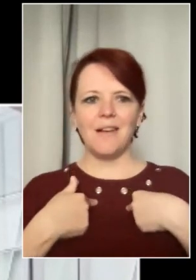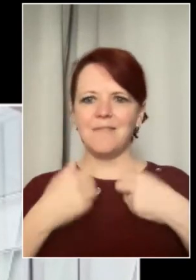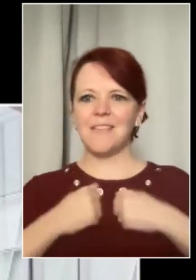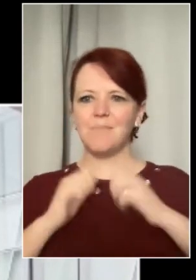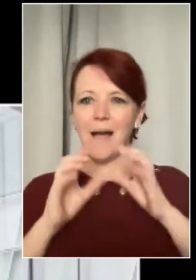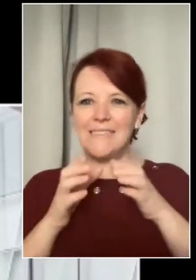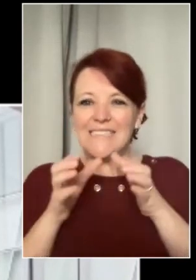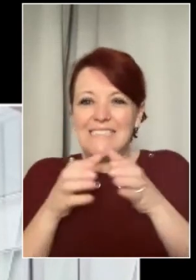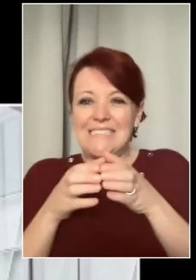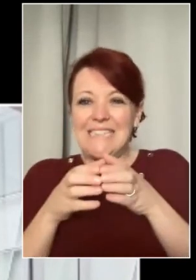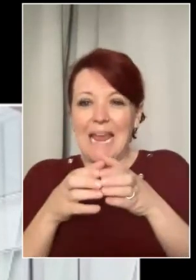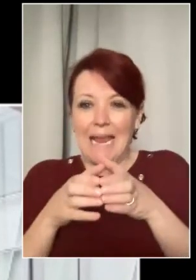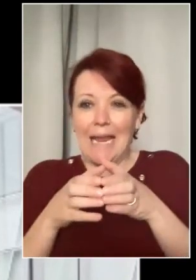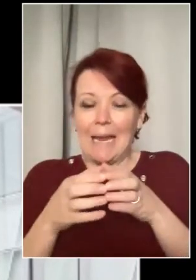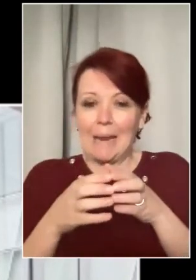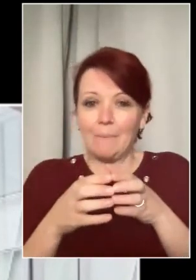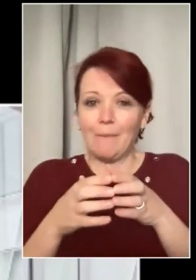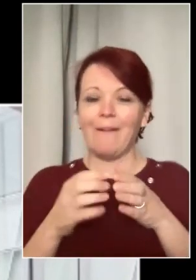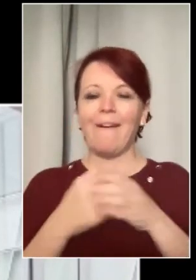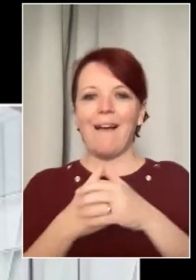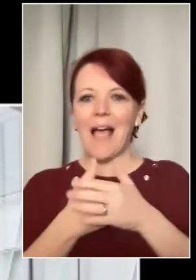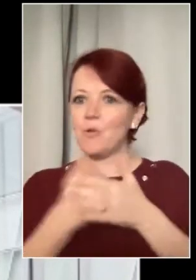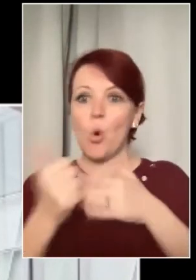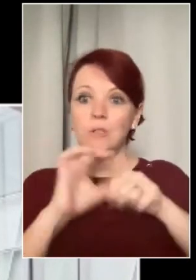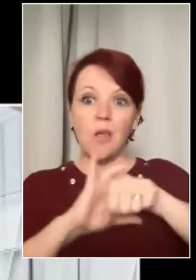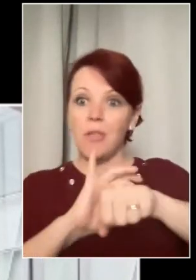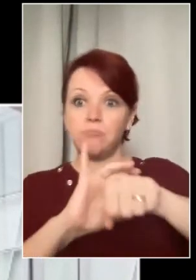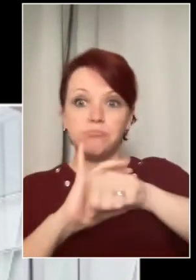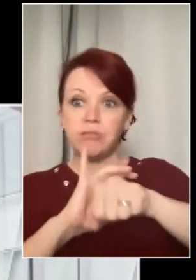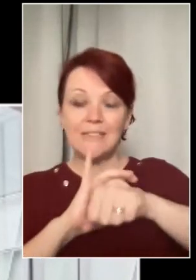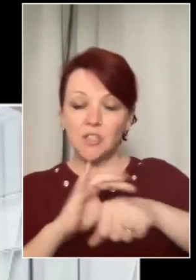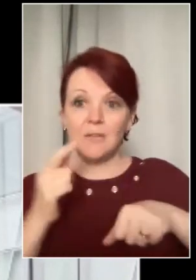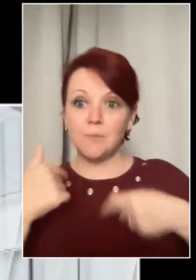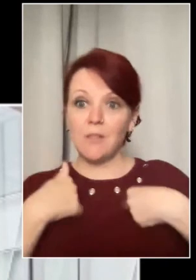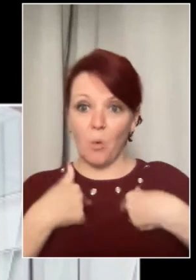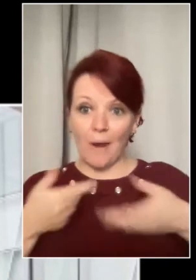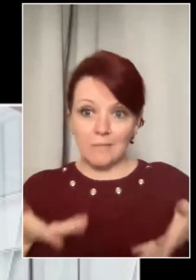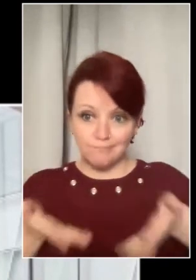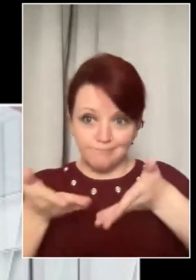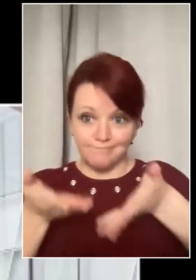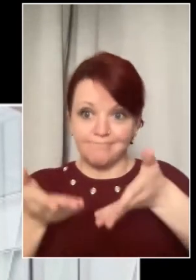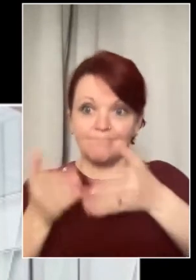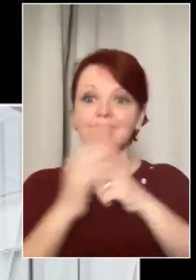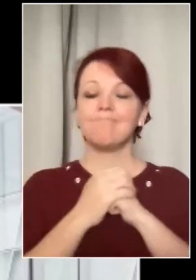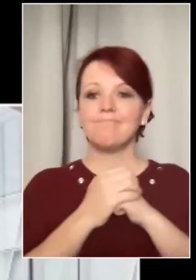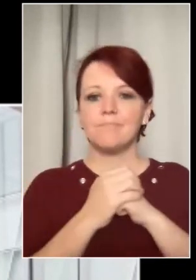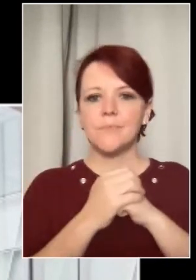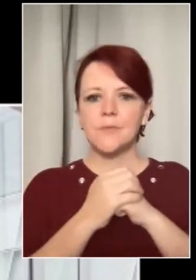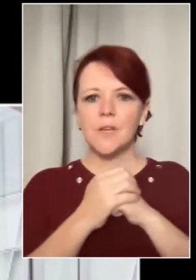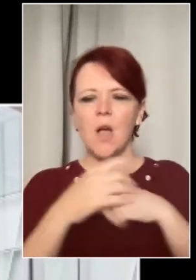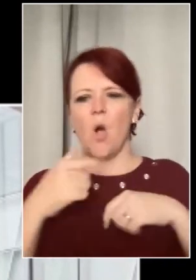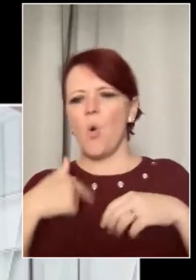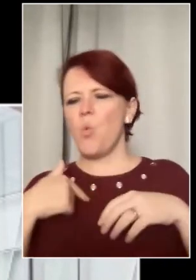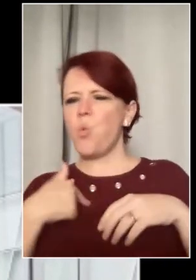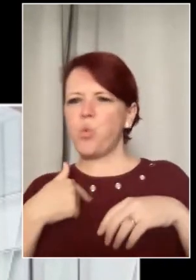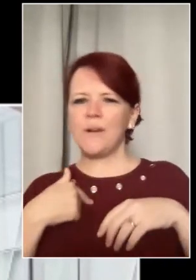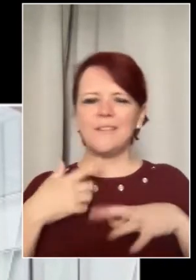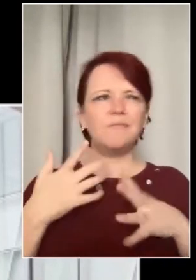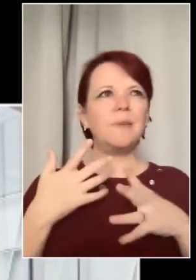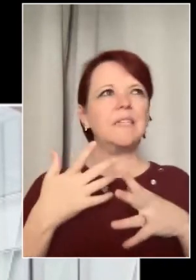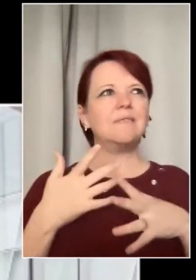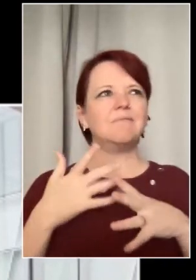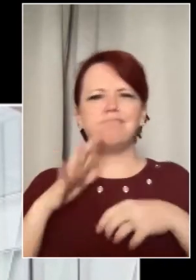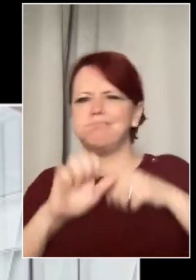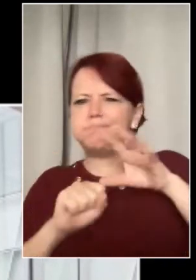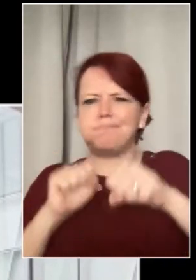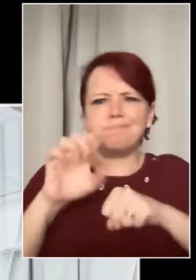behind me and also the apprentices that we champion. We have been striving probably over the last 7 years